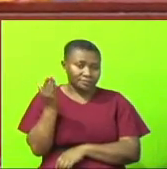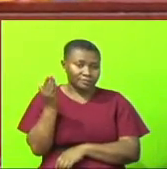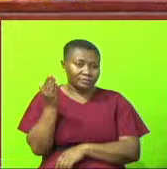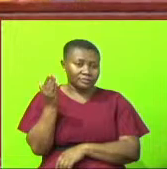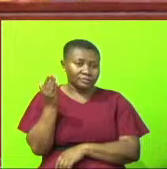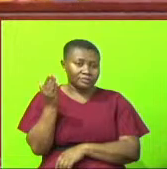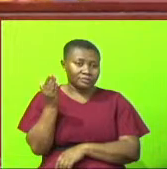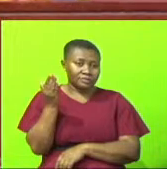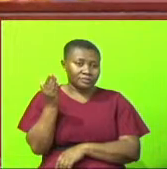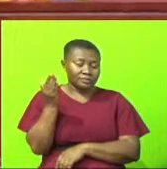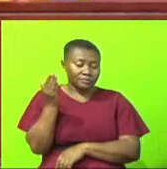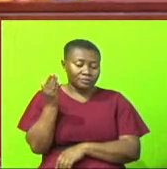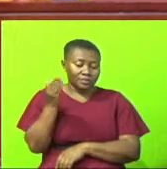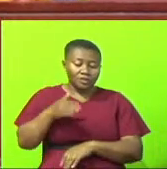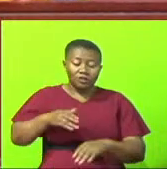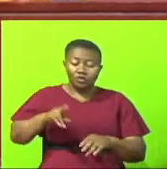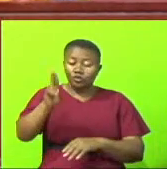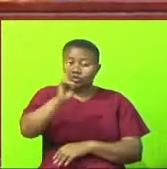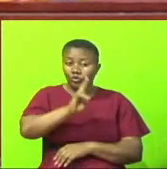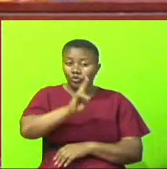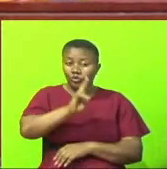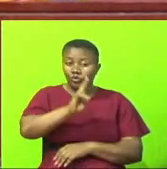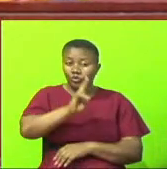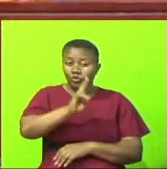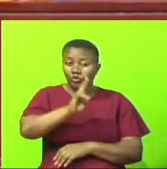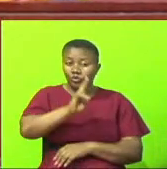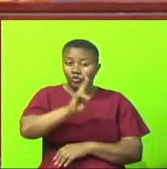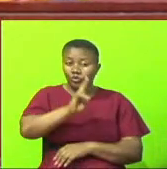under Order 93